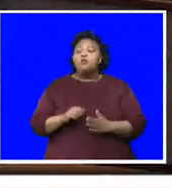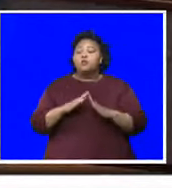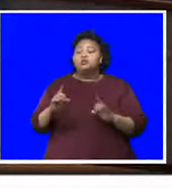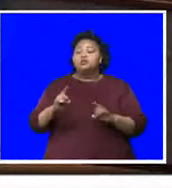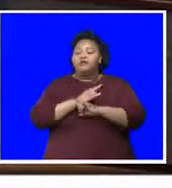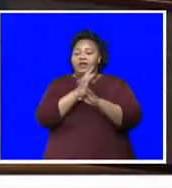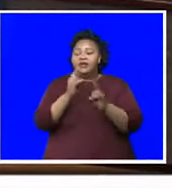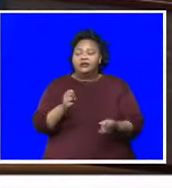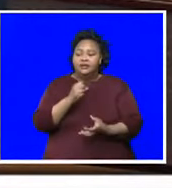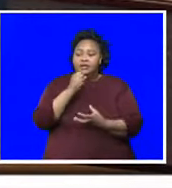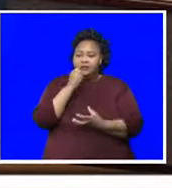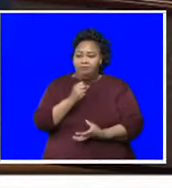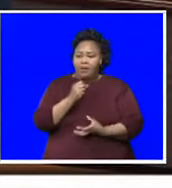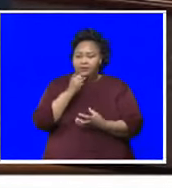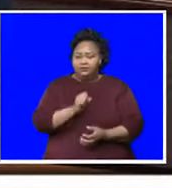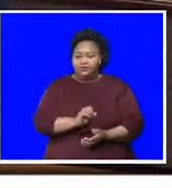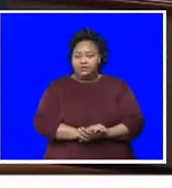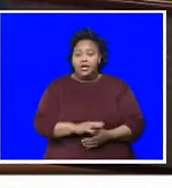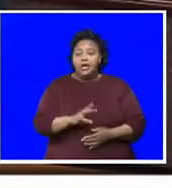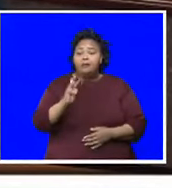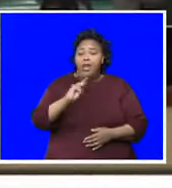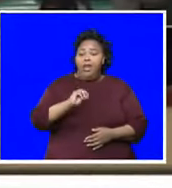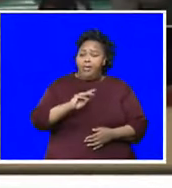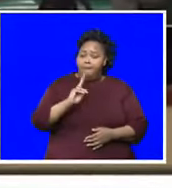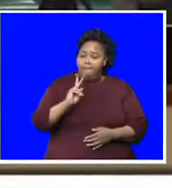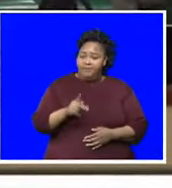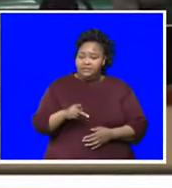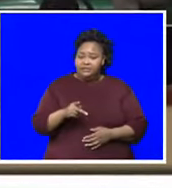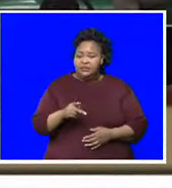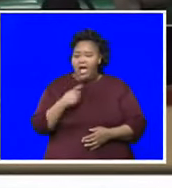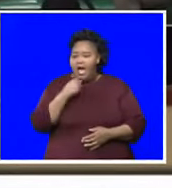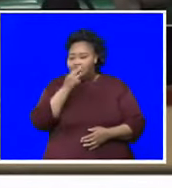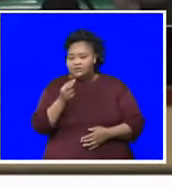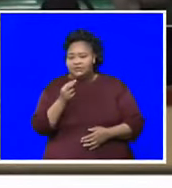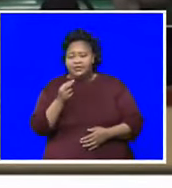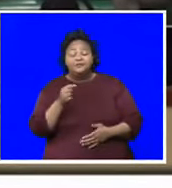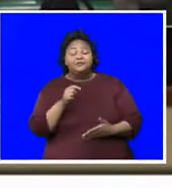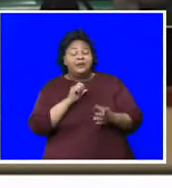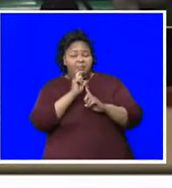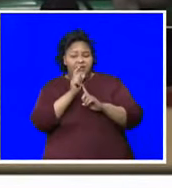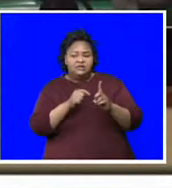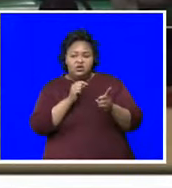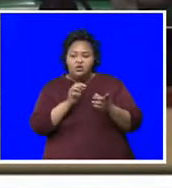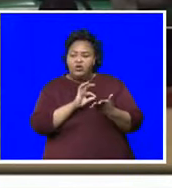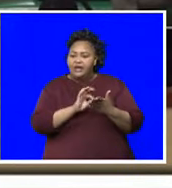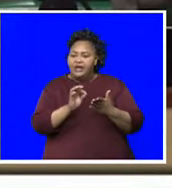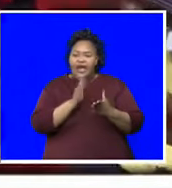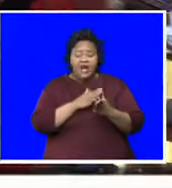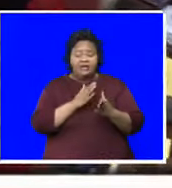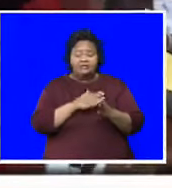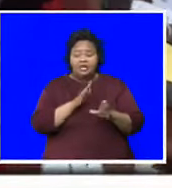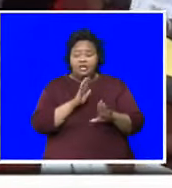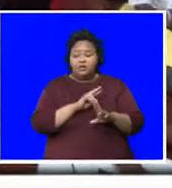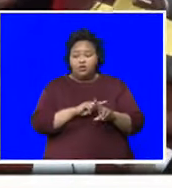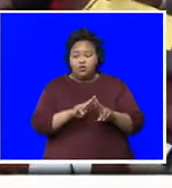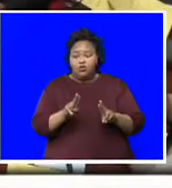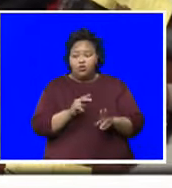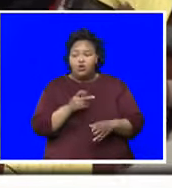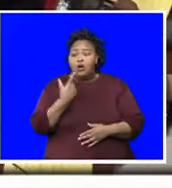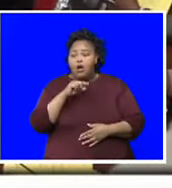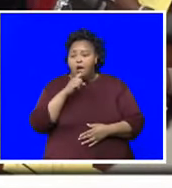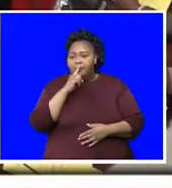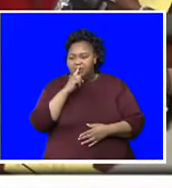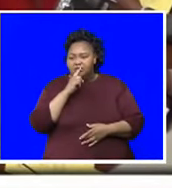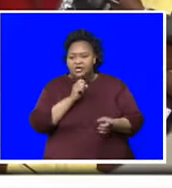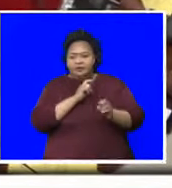report doesn't answer the questions at hand. They felt as though the minister's report was too academic. They